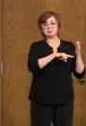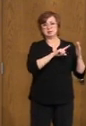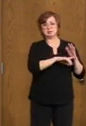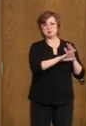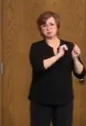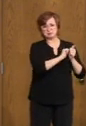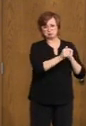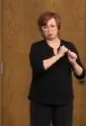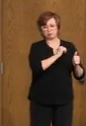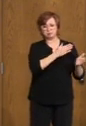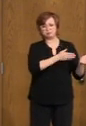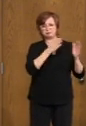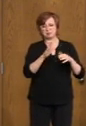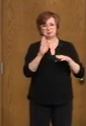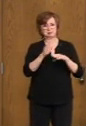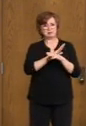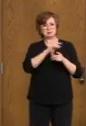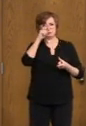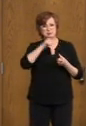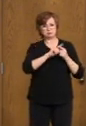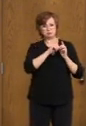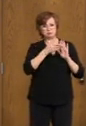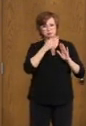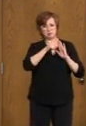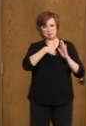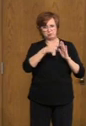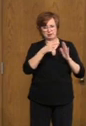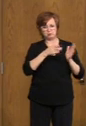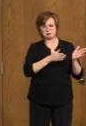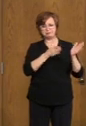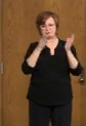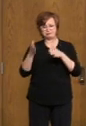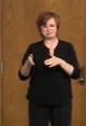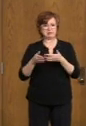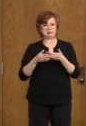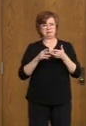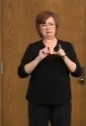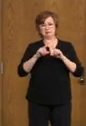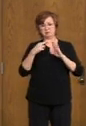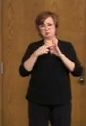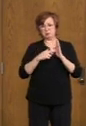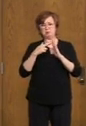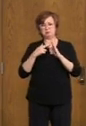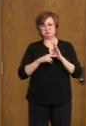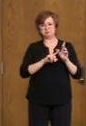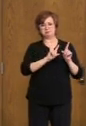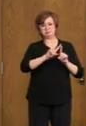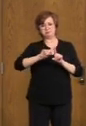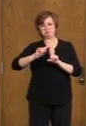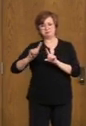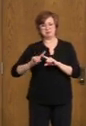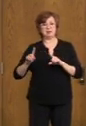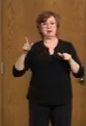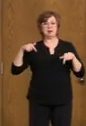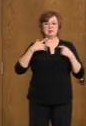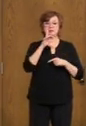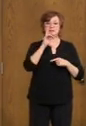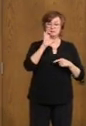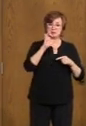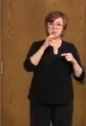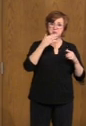way that they are operating, most certainly, and you know, the measures did prove to be successful throughout the month